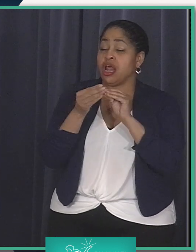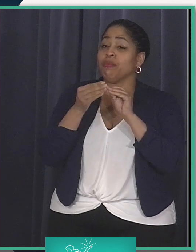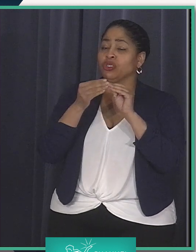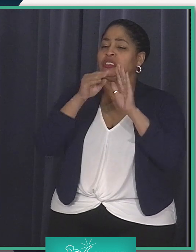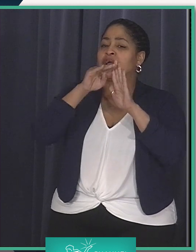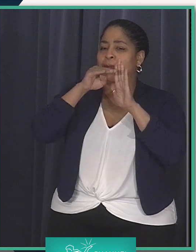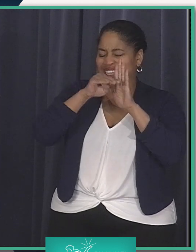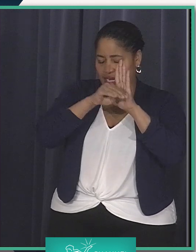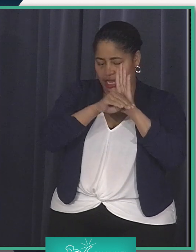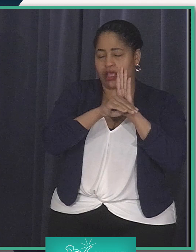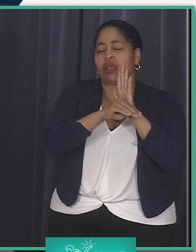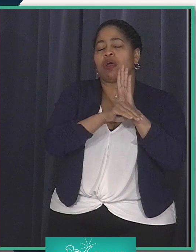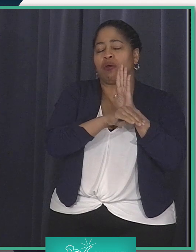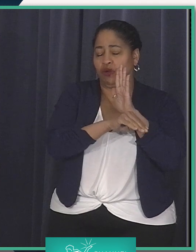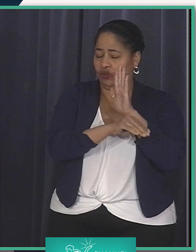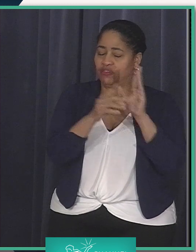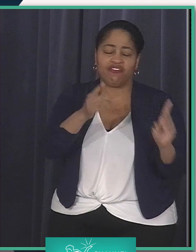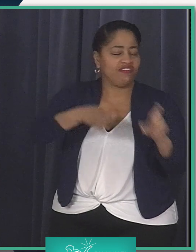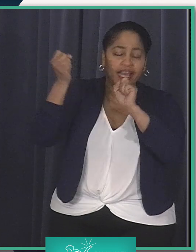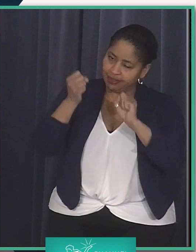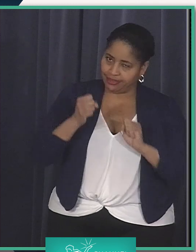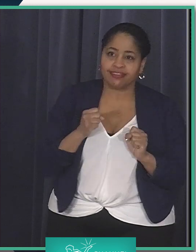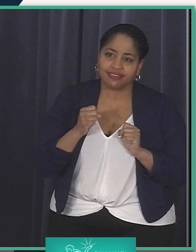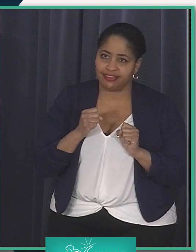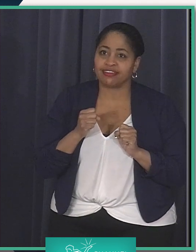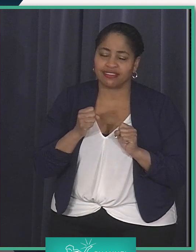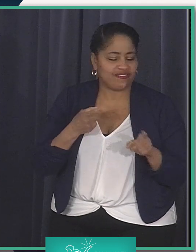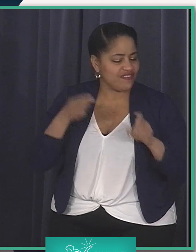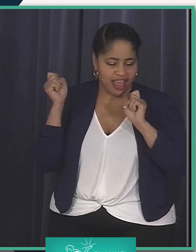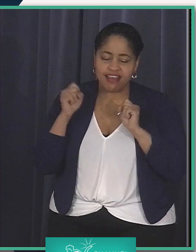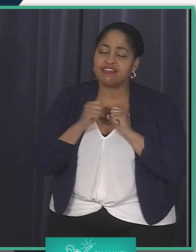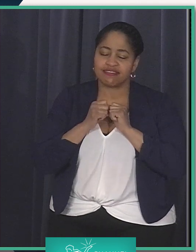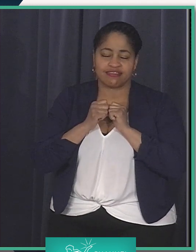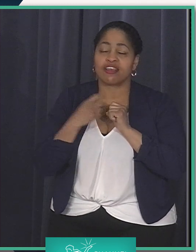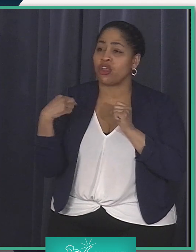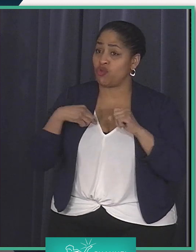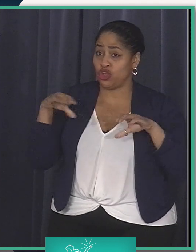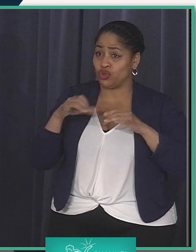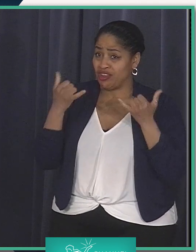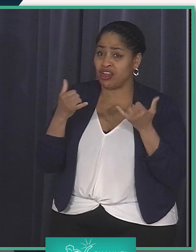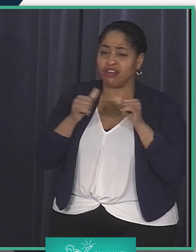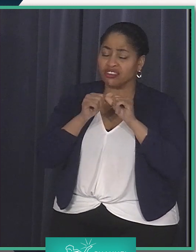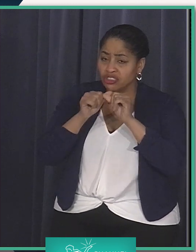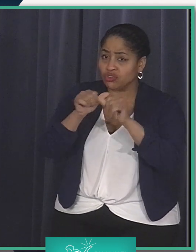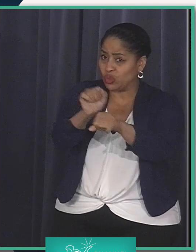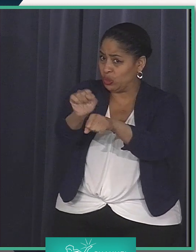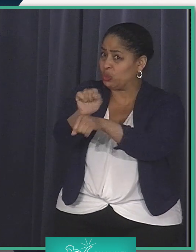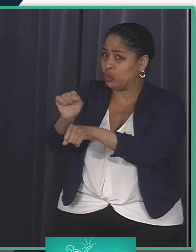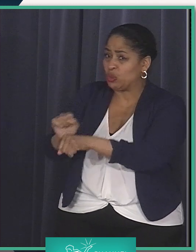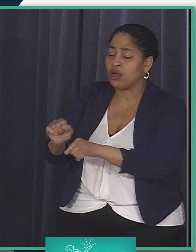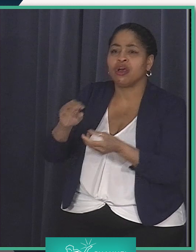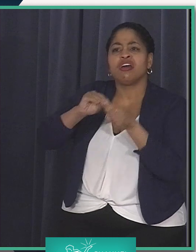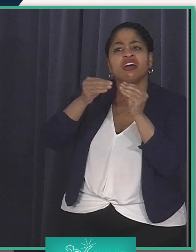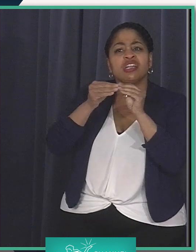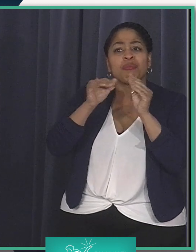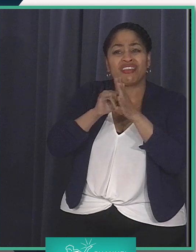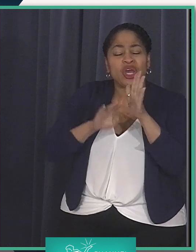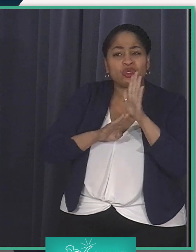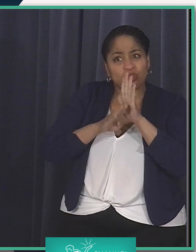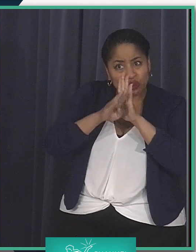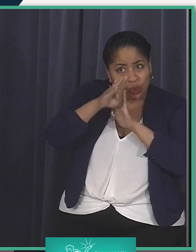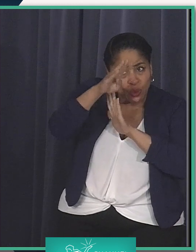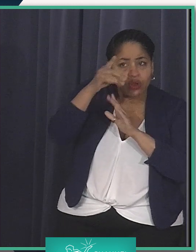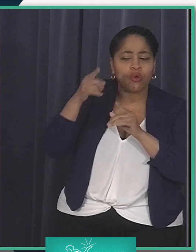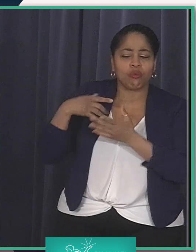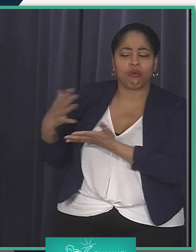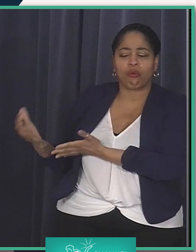down extremely fast, and what we're doing is continuing to work. The number that keeps growing as we gather the